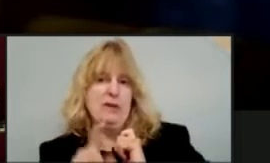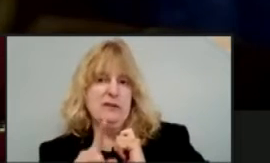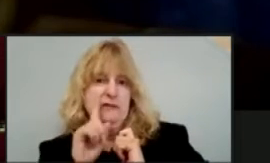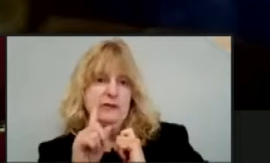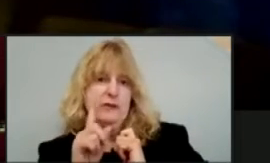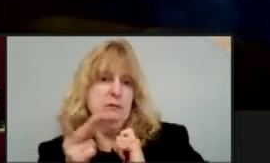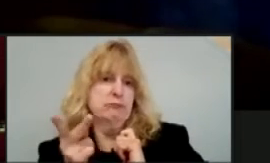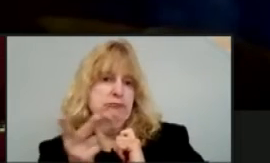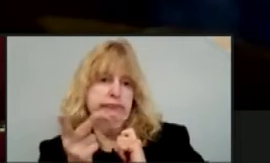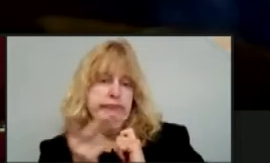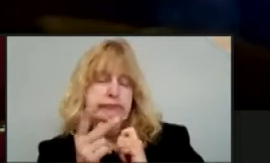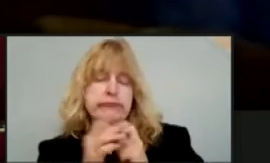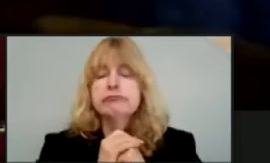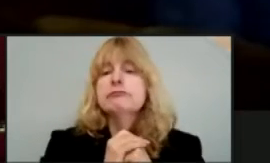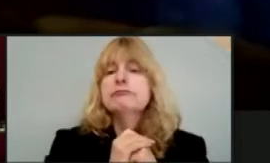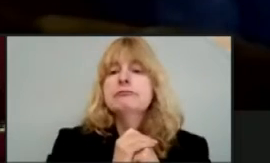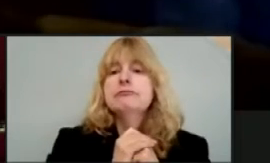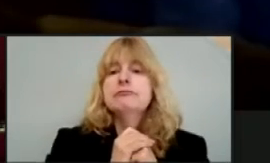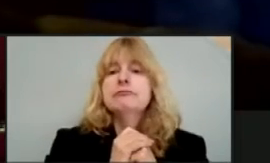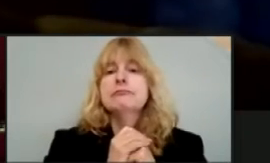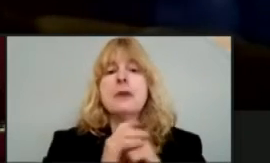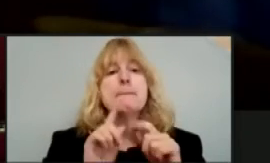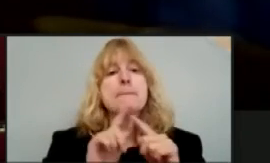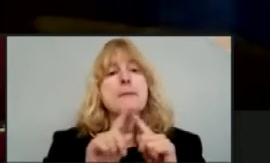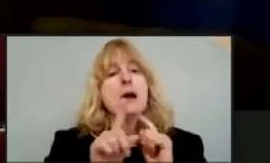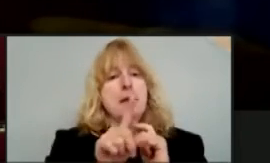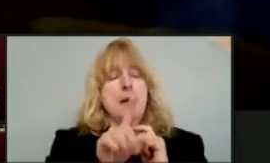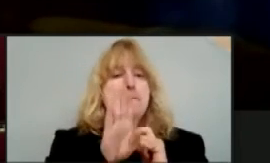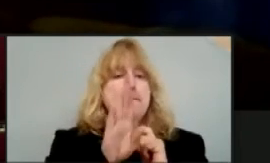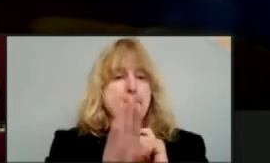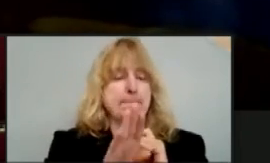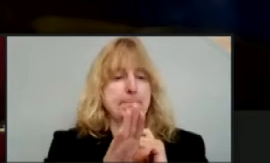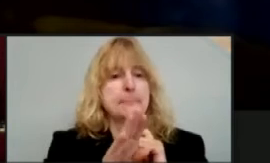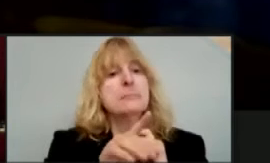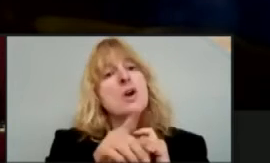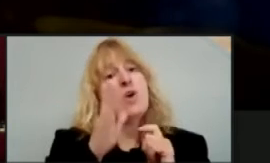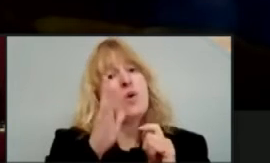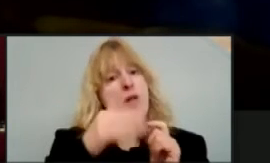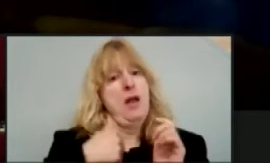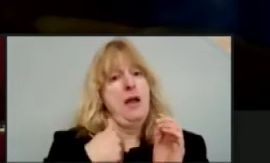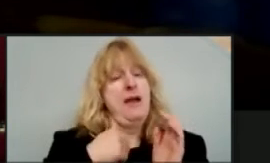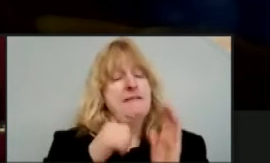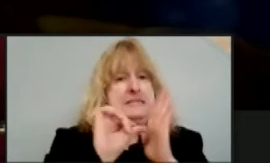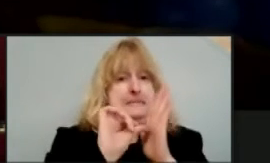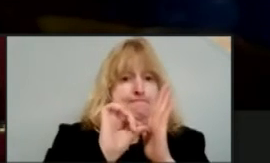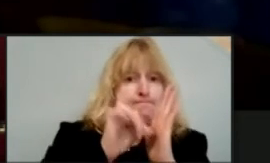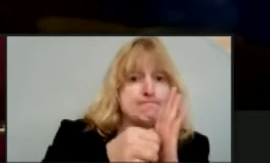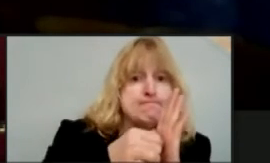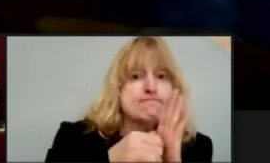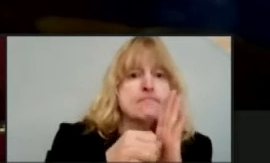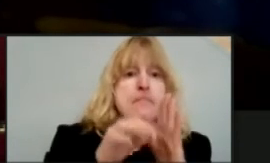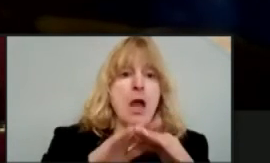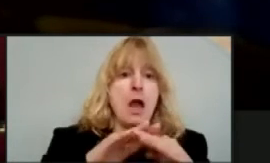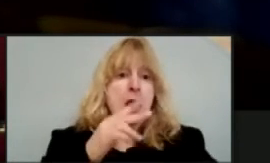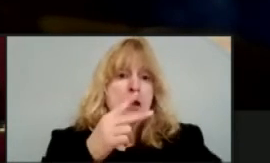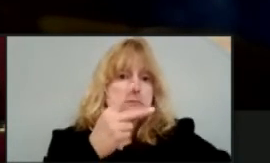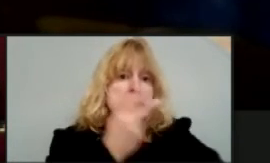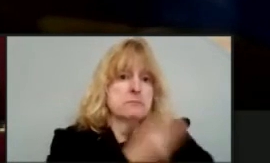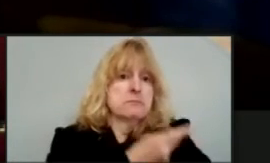answer. And but will there be an emphasis on vaccinating people who are incarcerated,